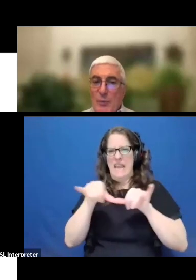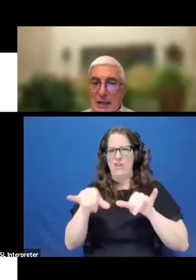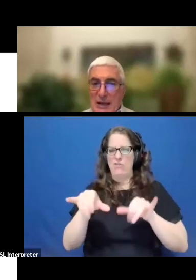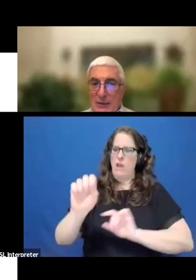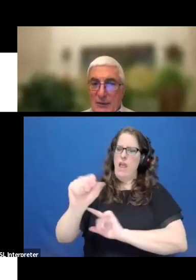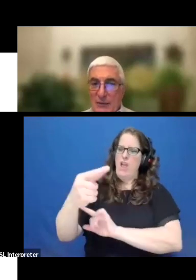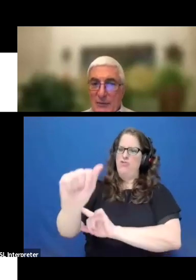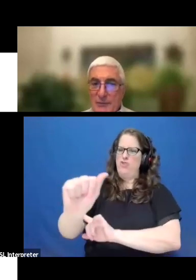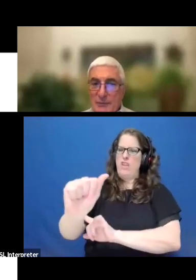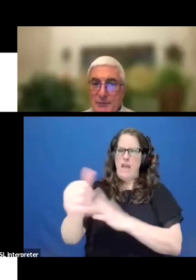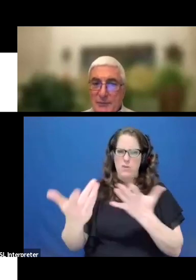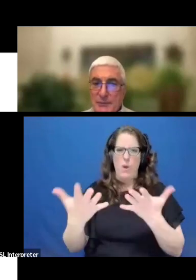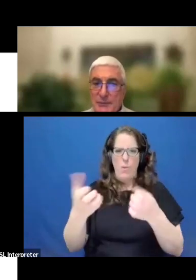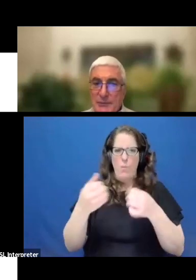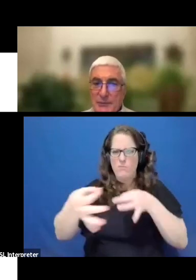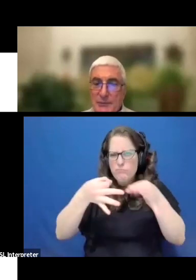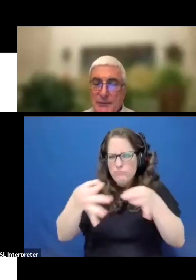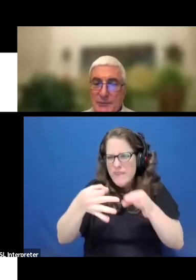what it means.